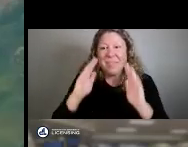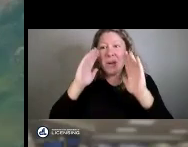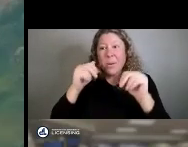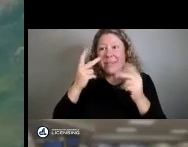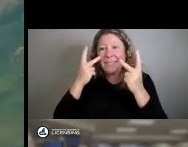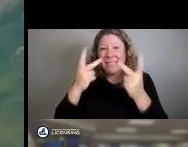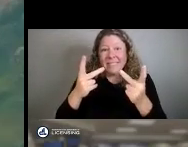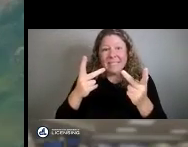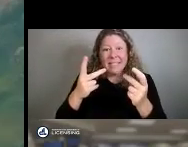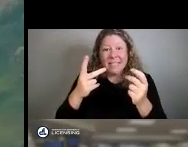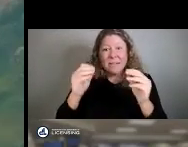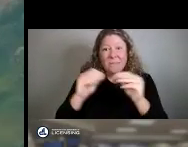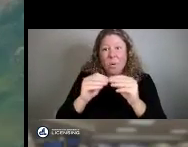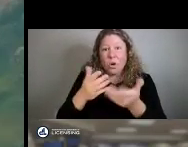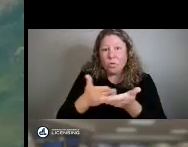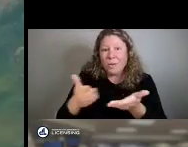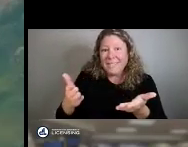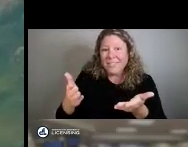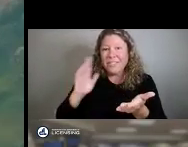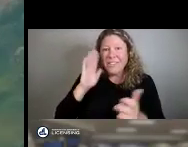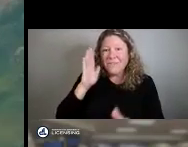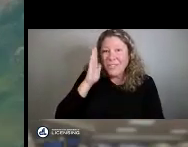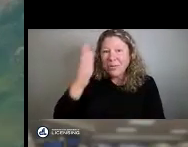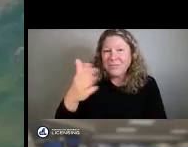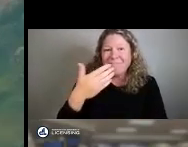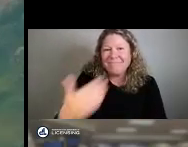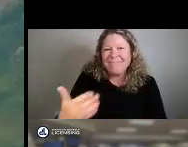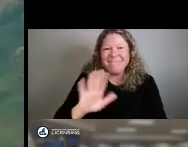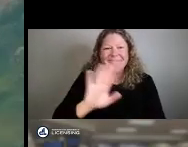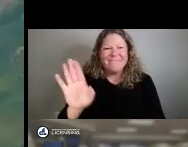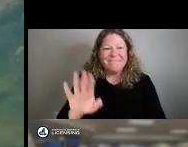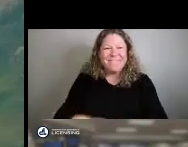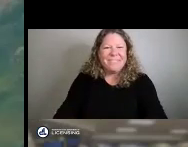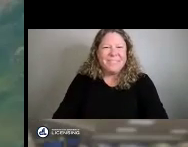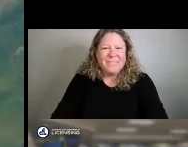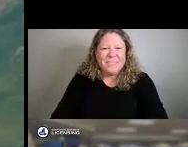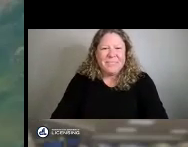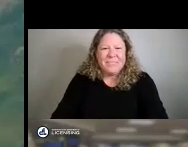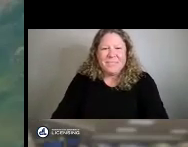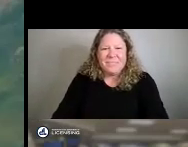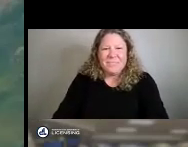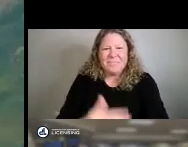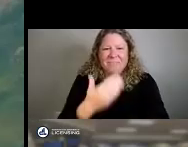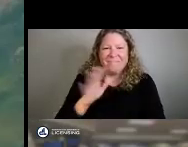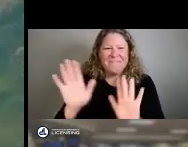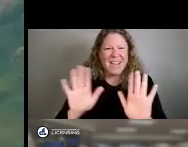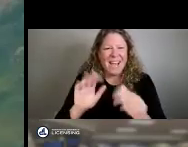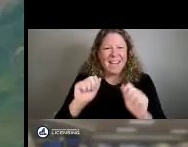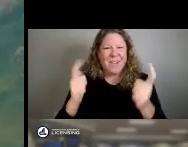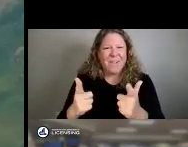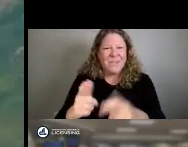some resources in the future. Thanks, y'all. Thank you so much. Bye, Thank everyone. you.